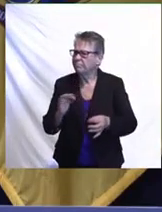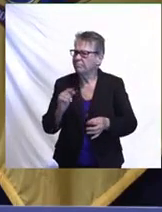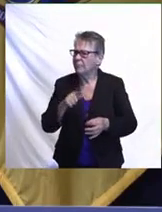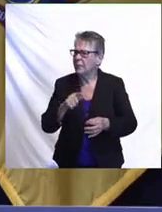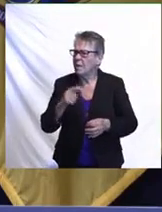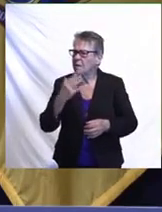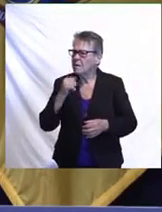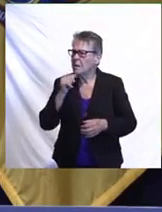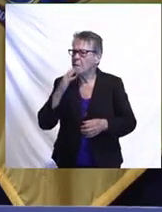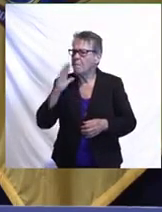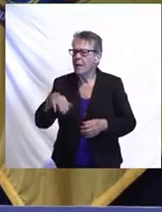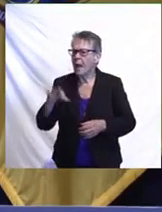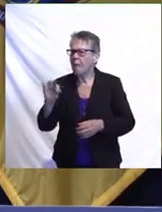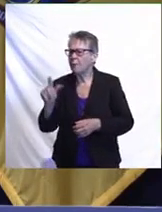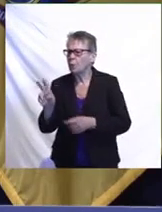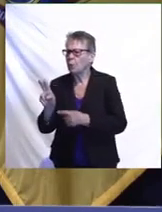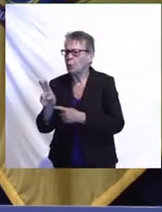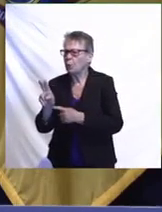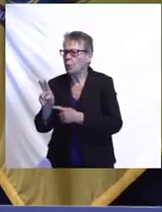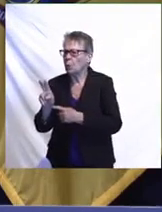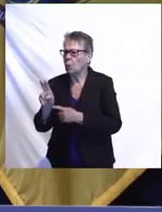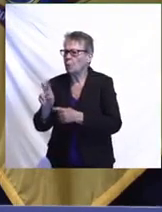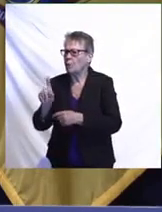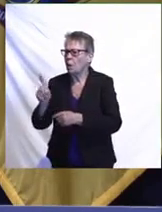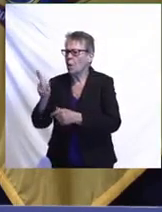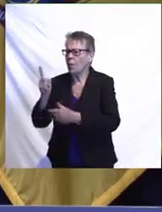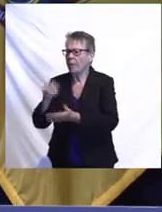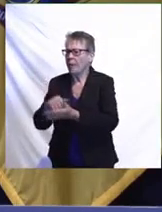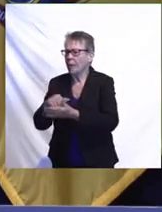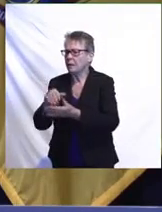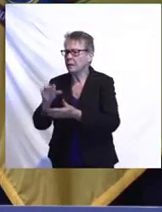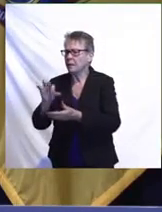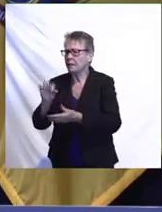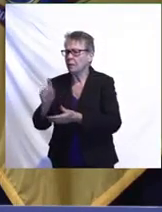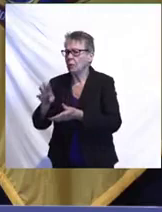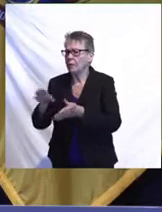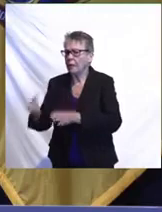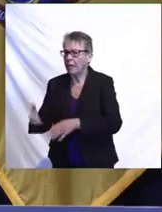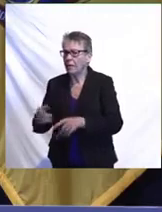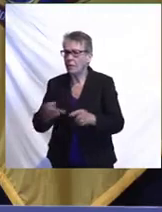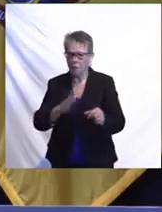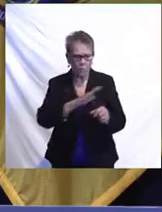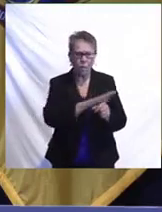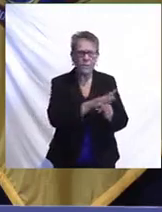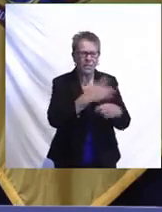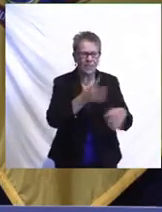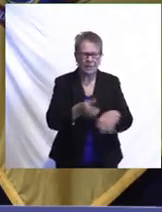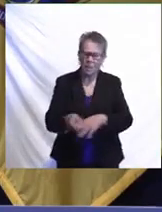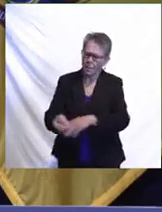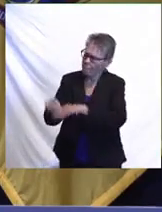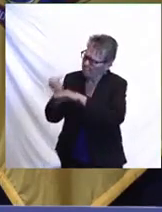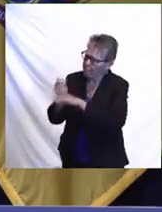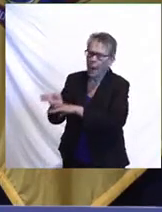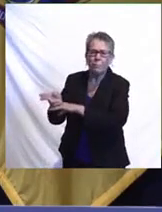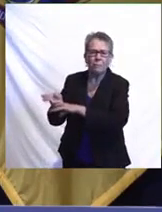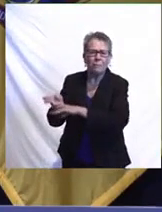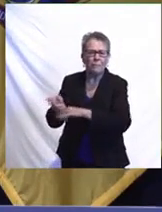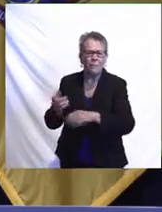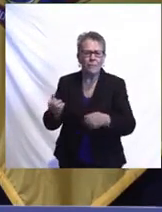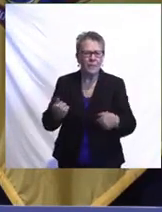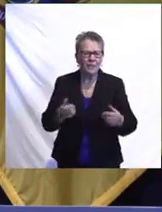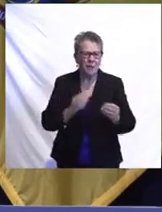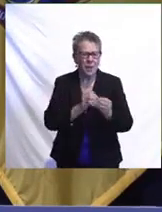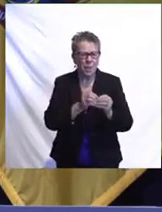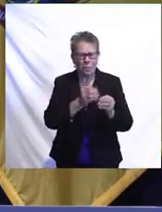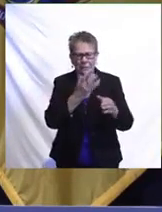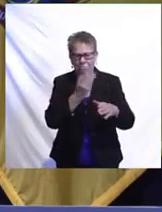At that rate, at that point, we were running 2,000 deaths per year. I don't think we're not managing this as